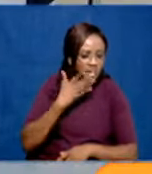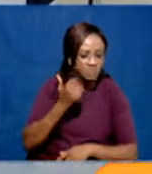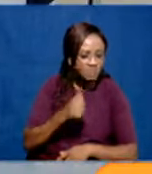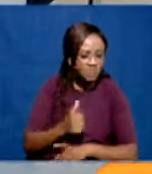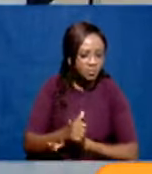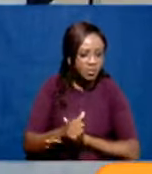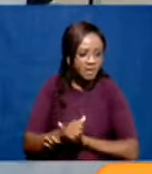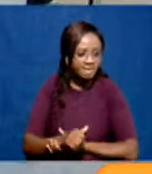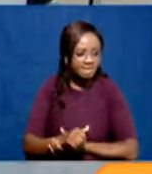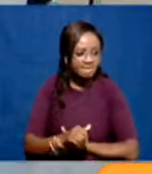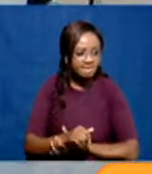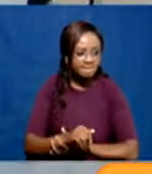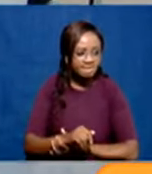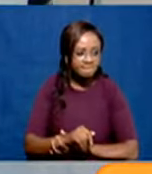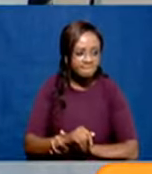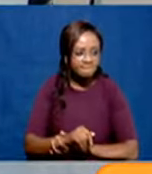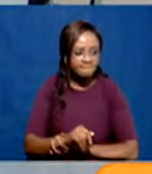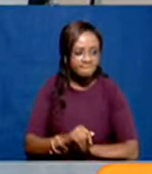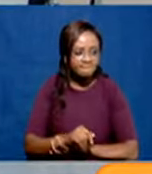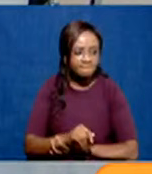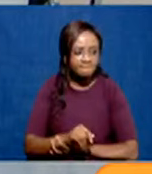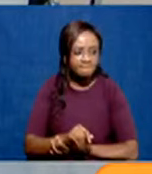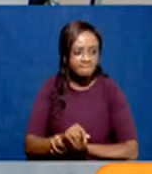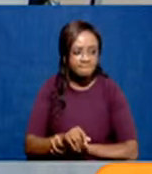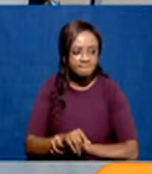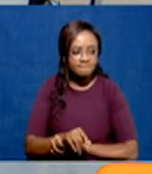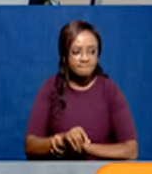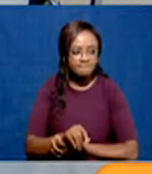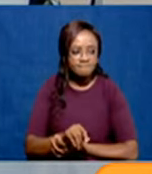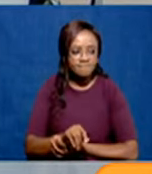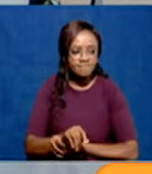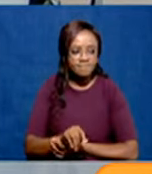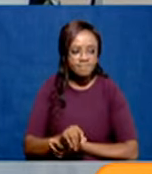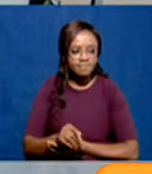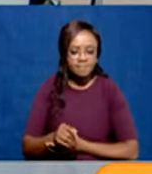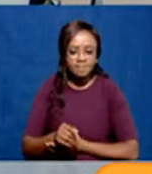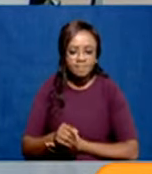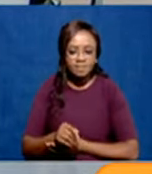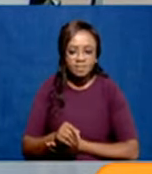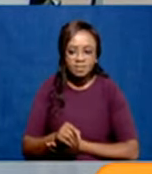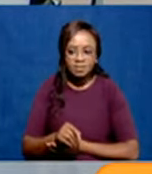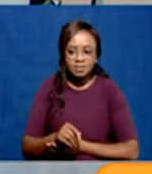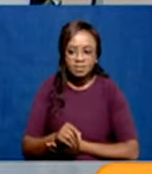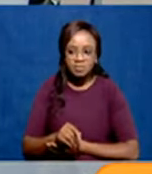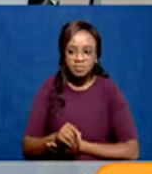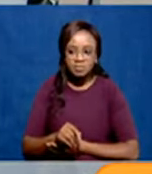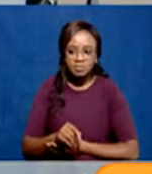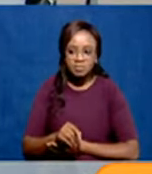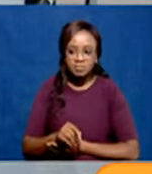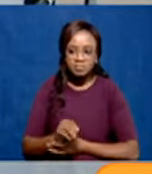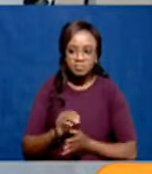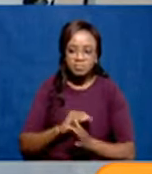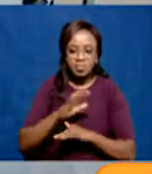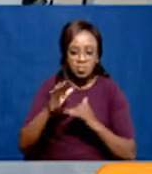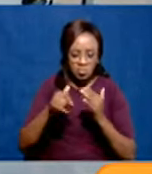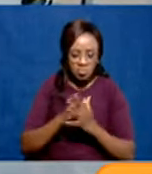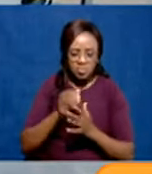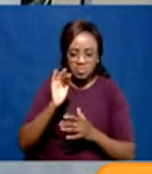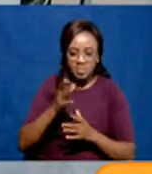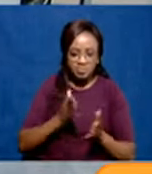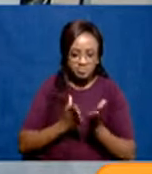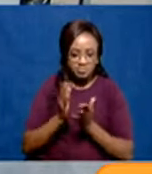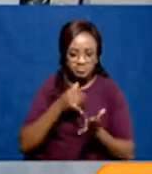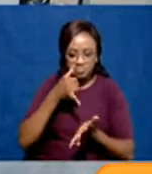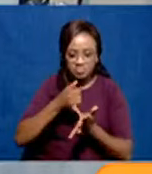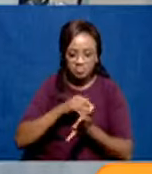think you've talked about maternal complications, reproductive health care for adolescents. Yes. Yes. Those are covered. The entire range of services is covered in the benefits